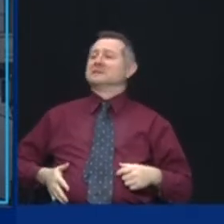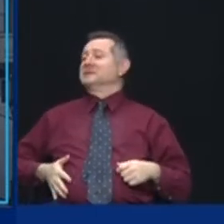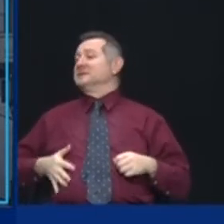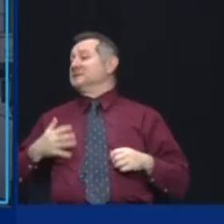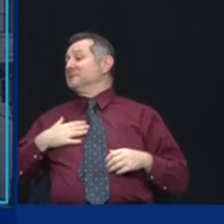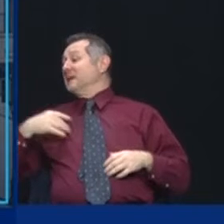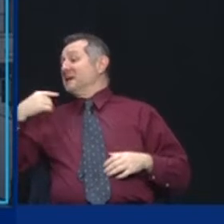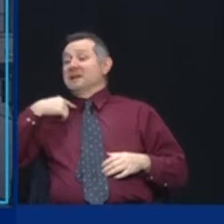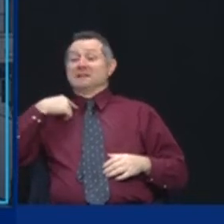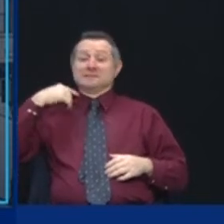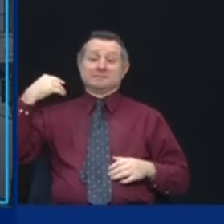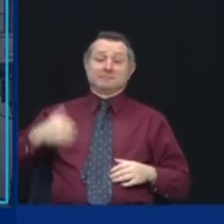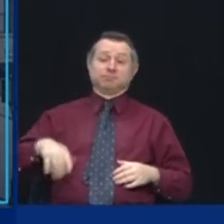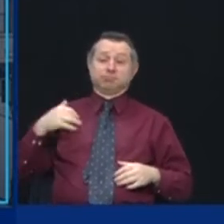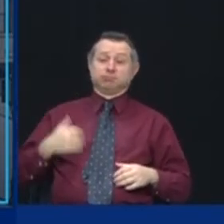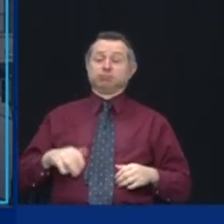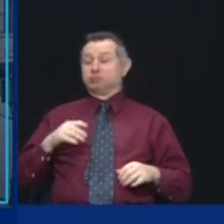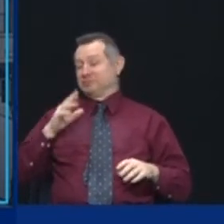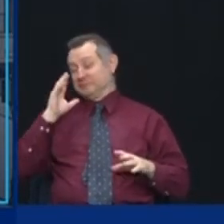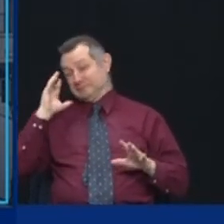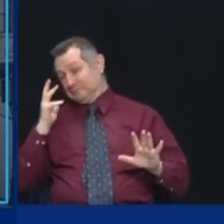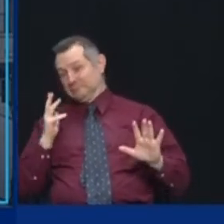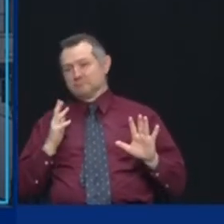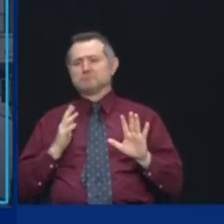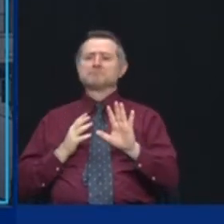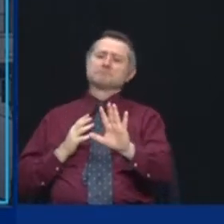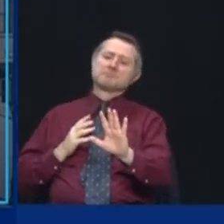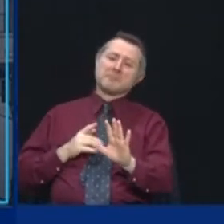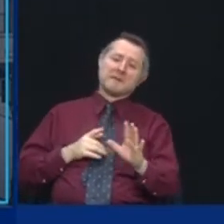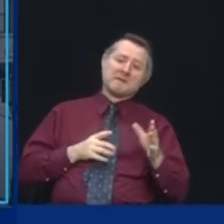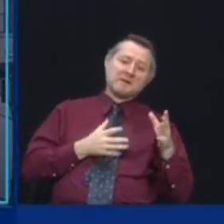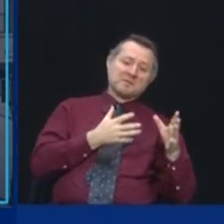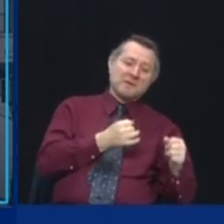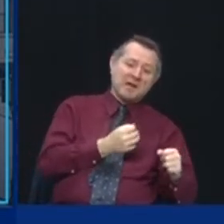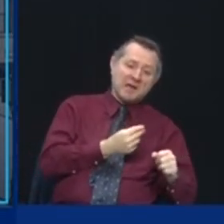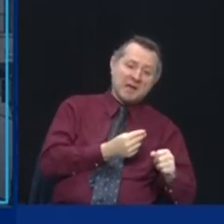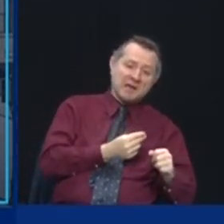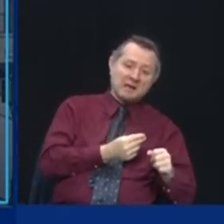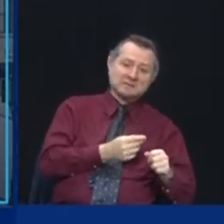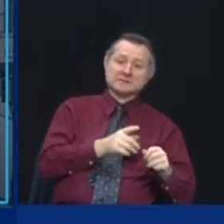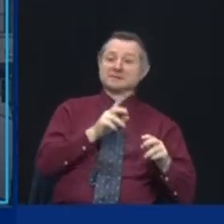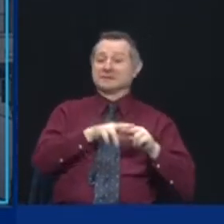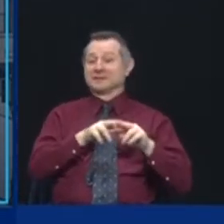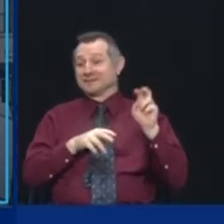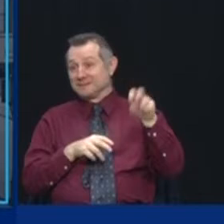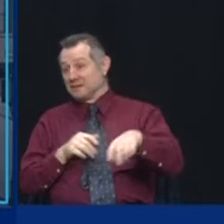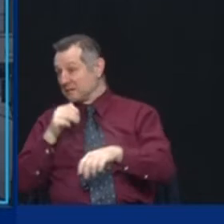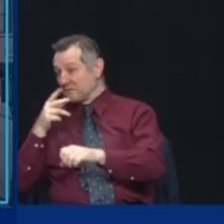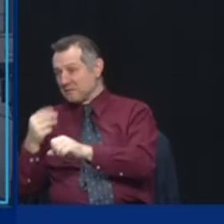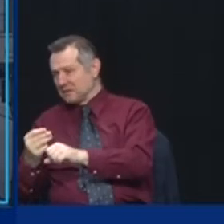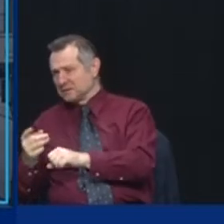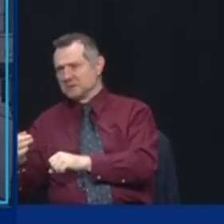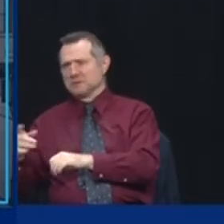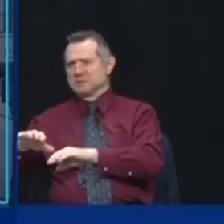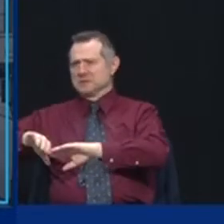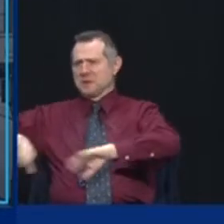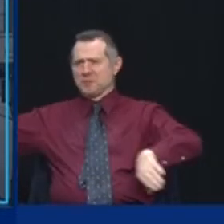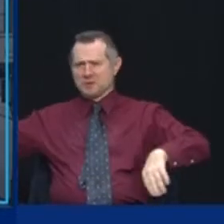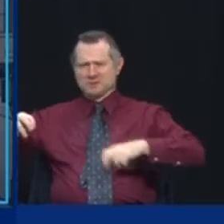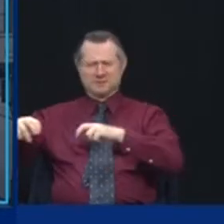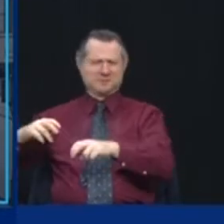to operate this, vaccinated and unvaccinated. The gentlemen who run the stadiums are